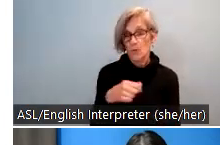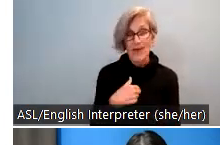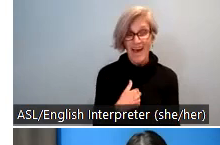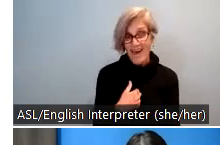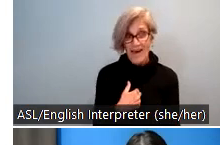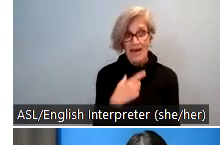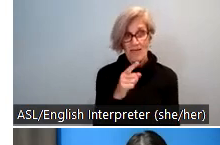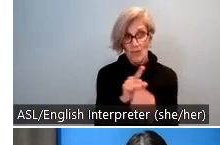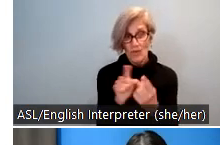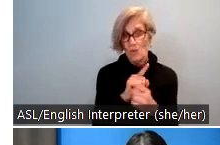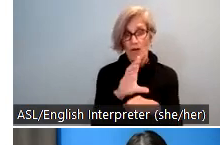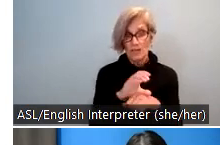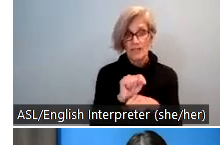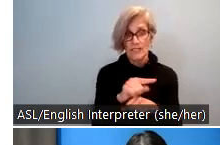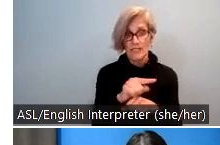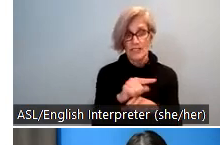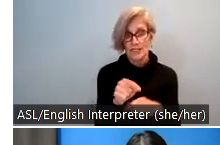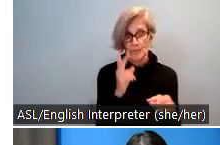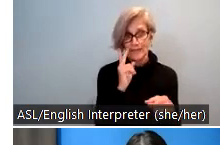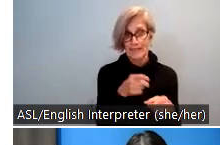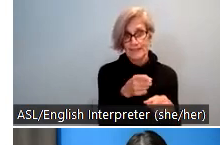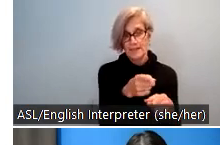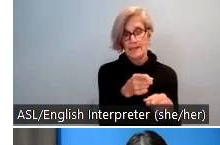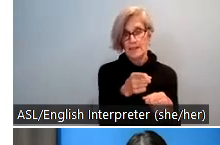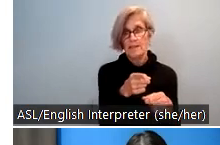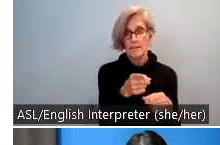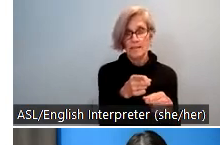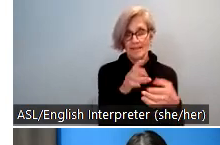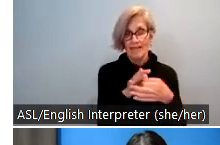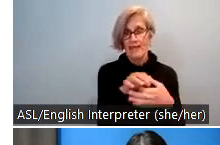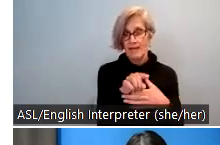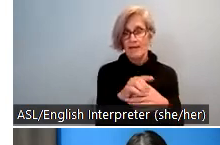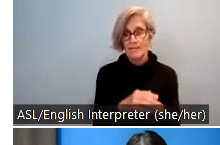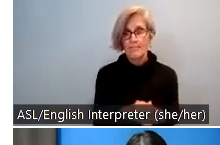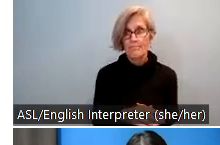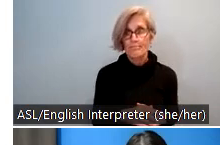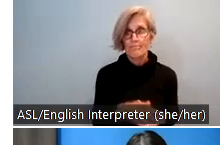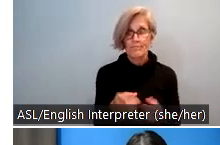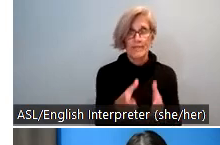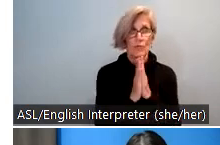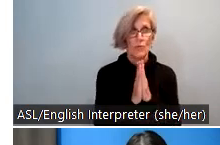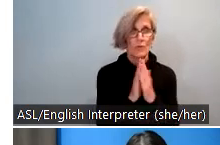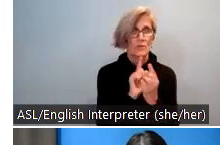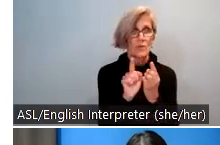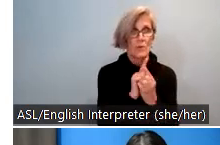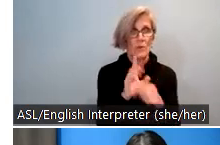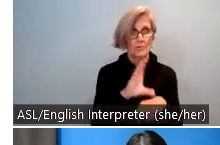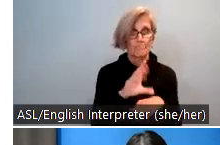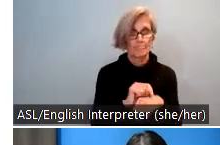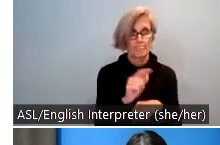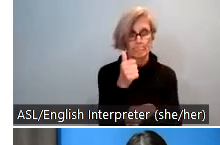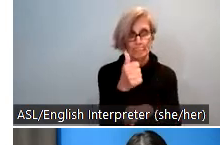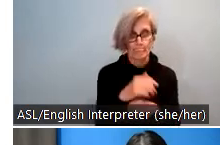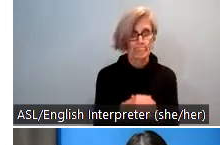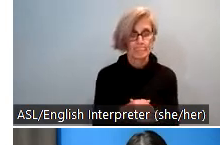are available at the link that you see there, the Calendly link. So you just